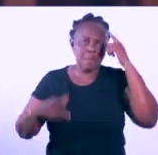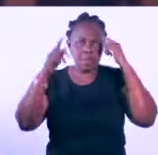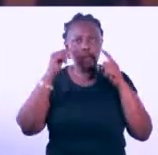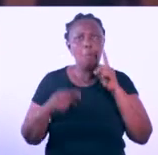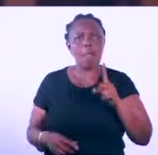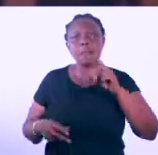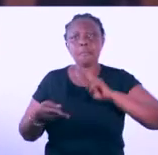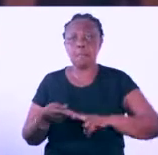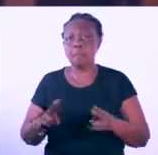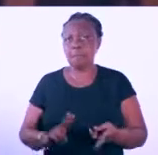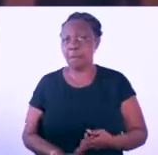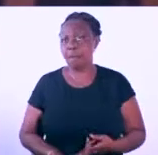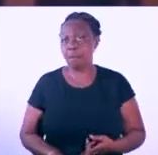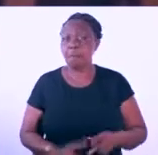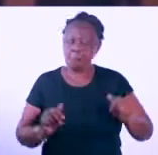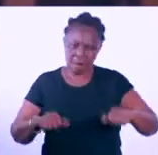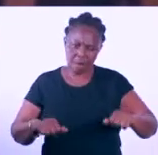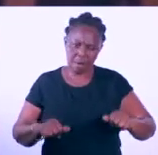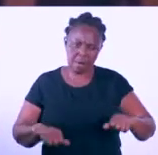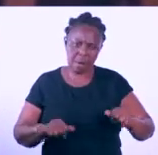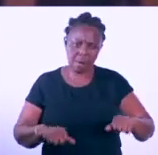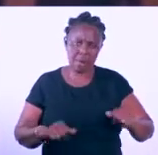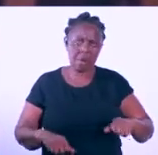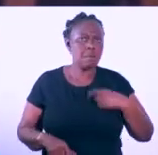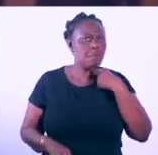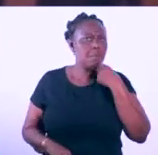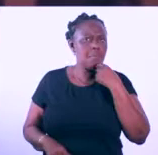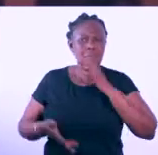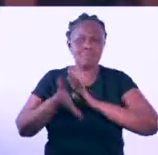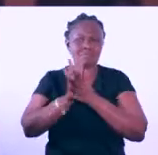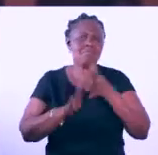1-digit numbers, he was able to mention only 3.